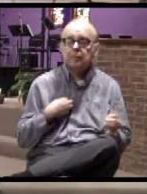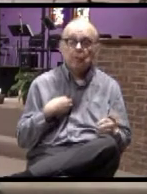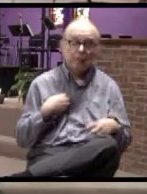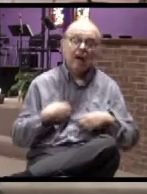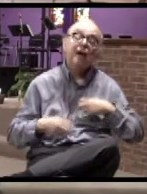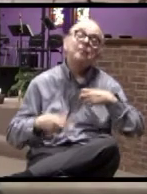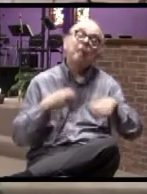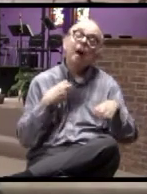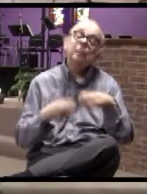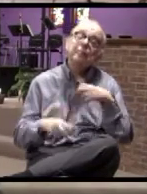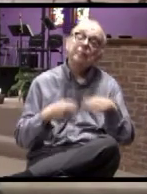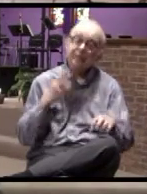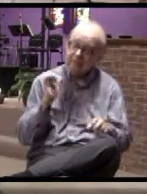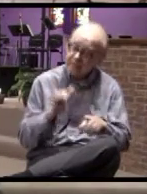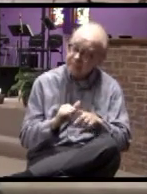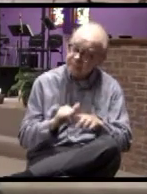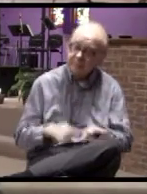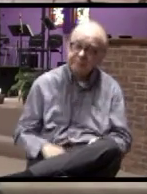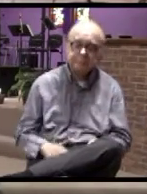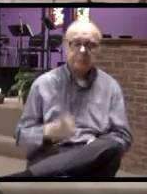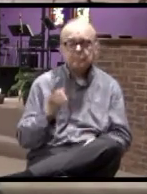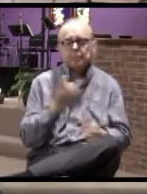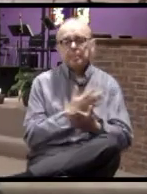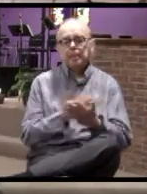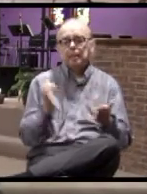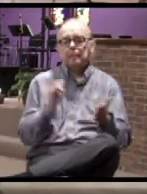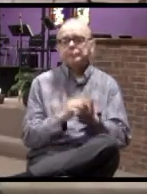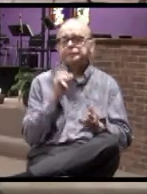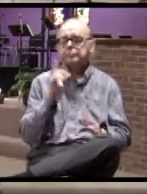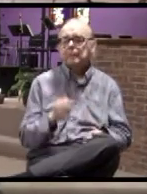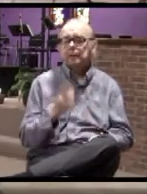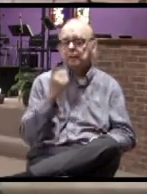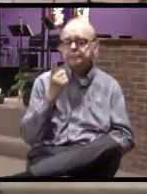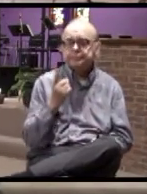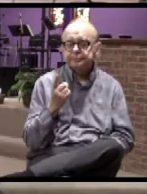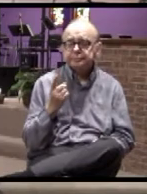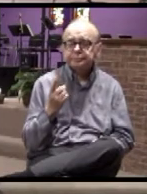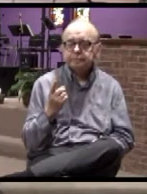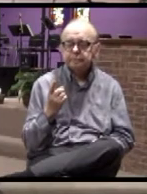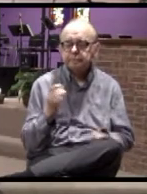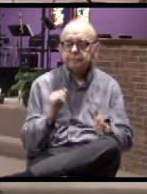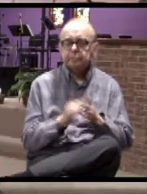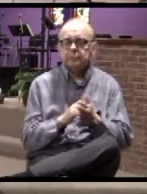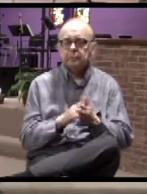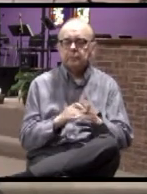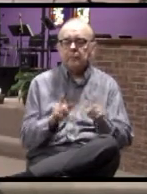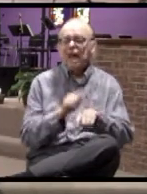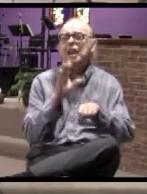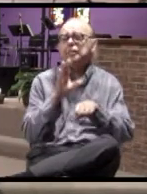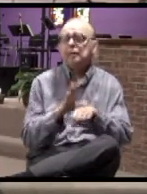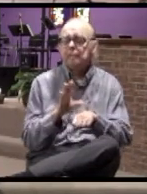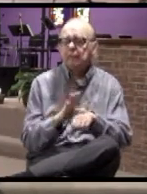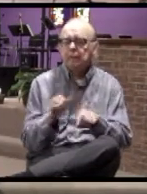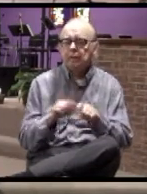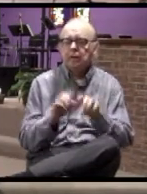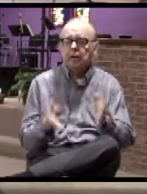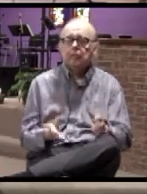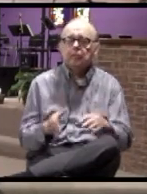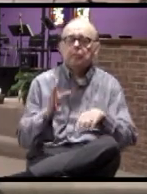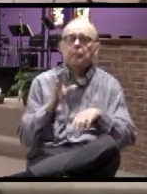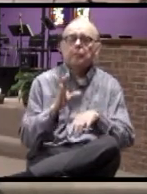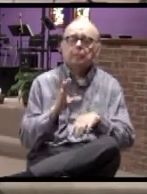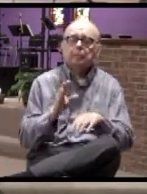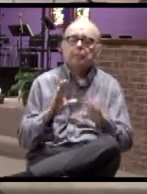issues. And so one of the things that we need to understand is that as a church, as a group of body of